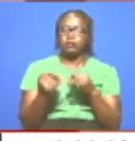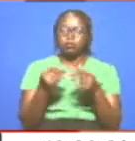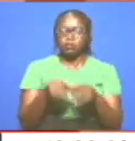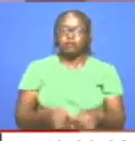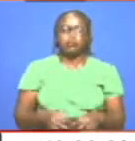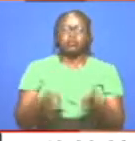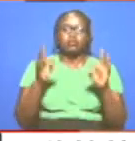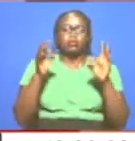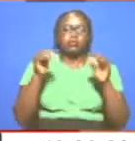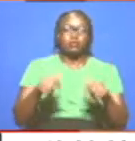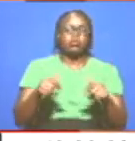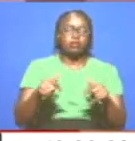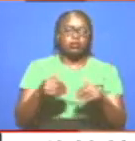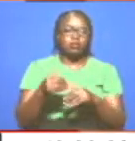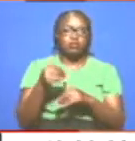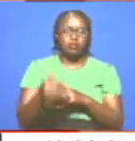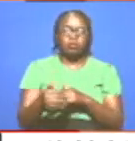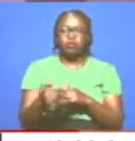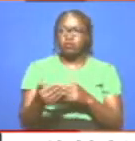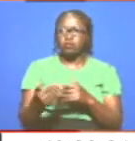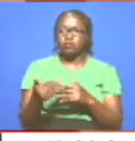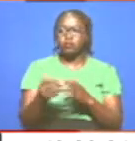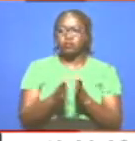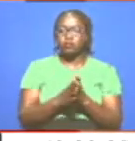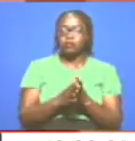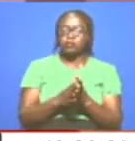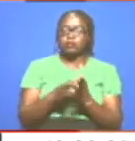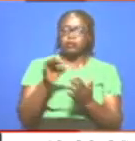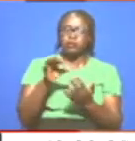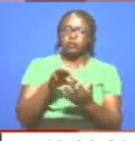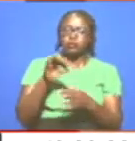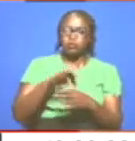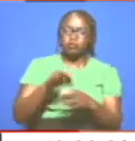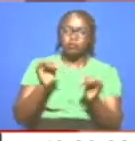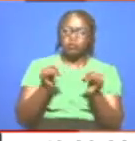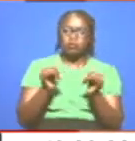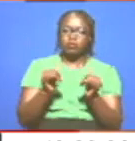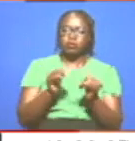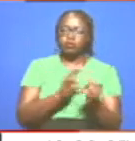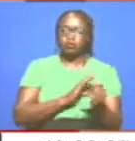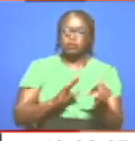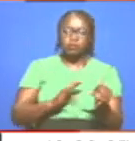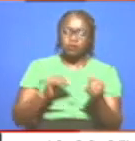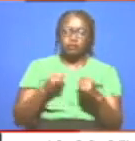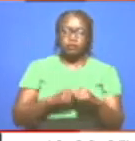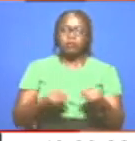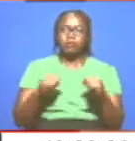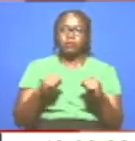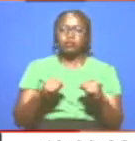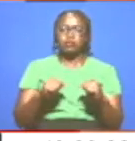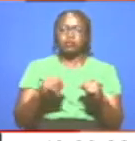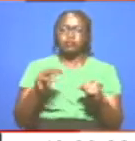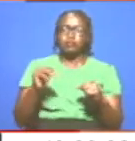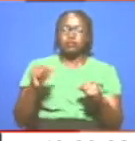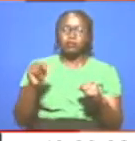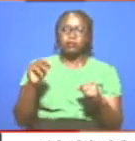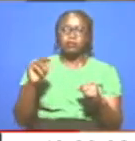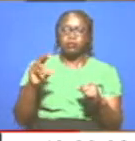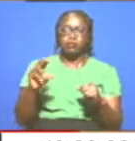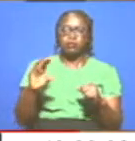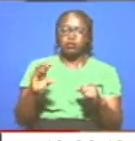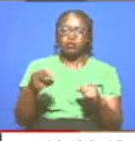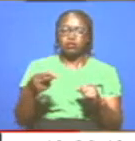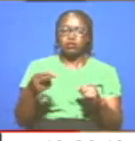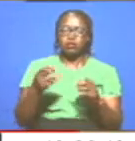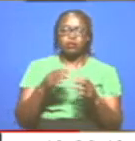today after Saturday's election of a new board. And in studio, we've got the chairman, Manoj Patel, who was elected chair